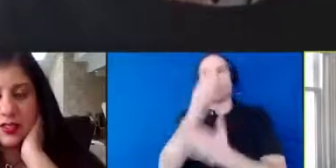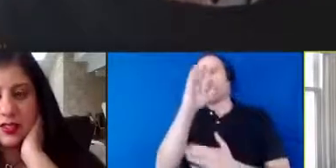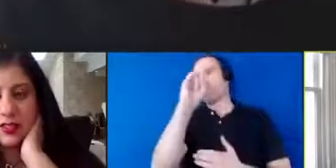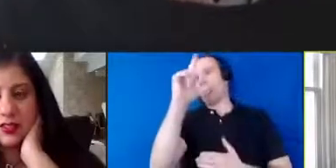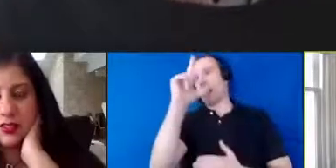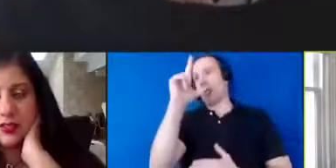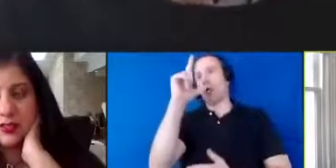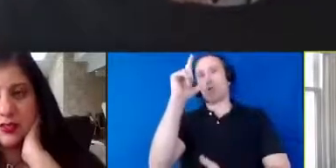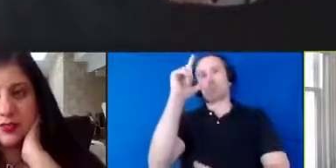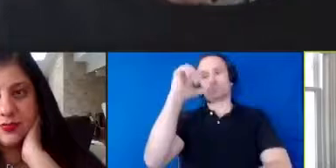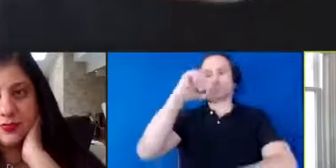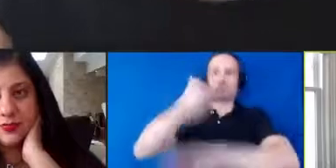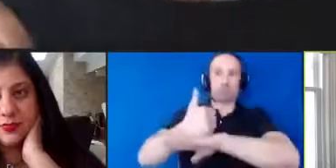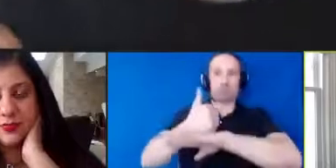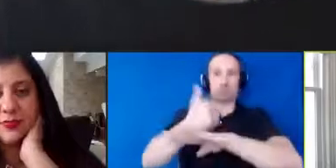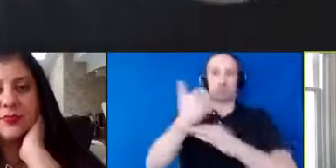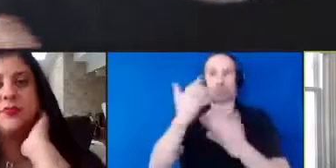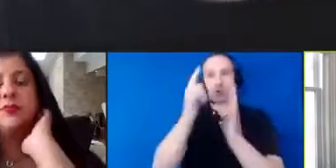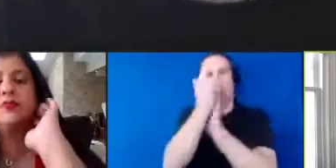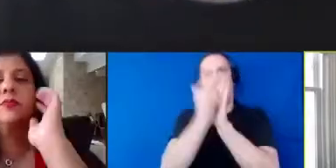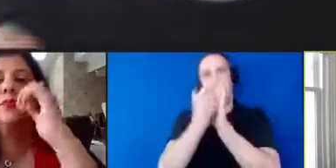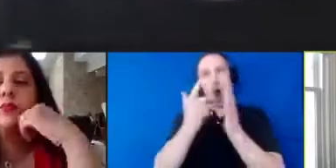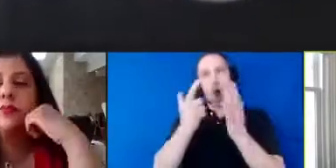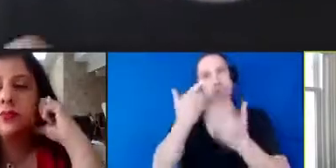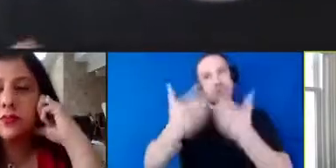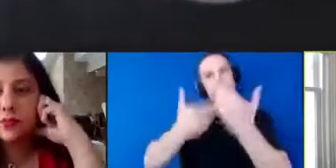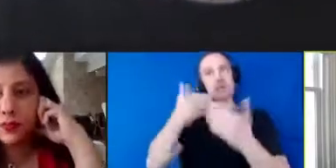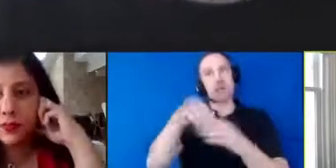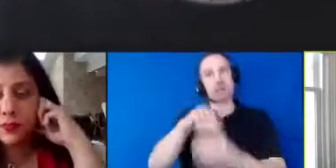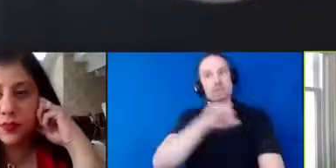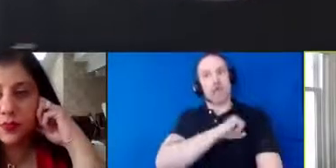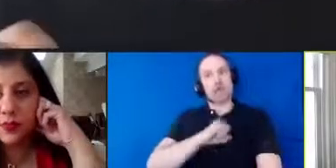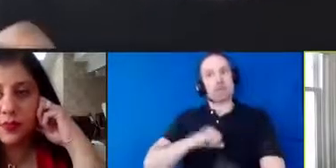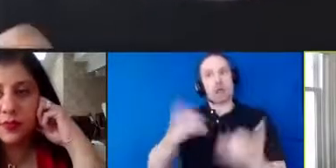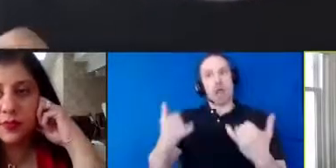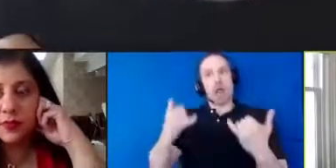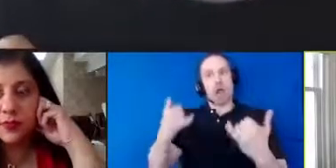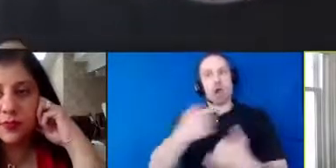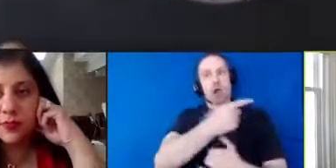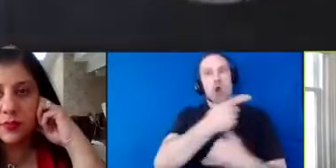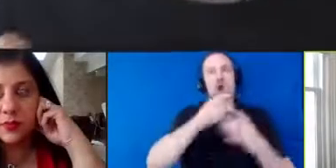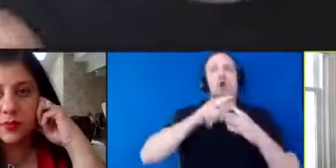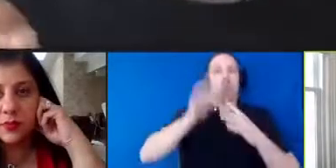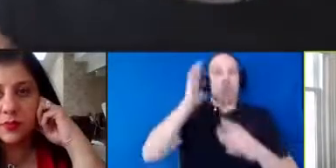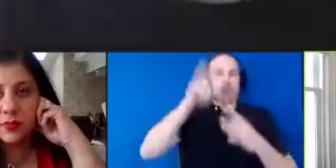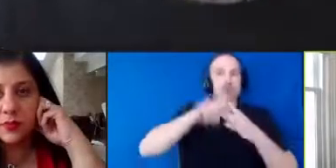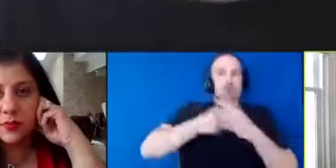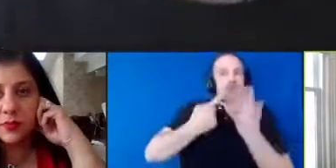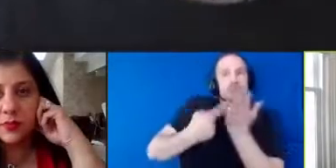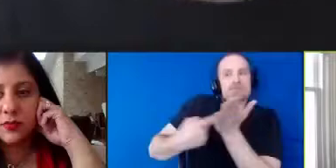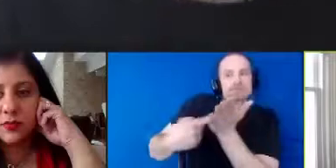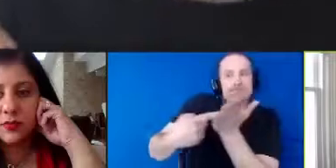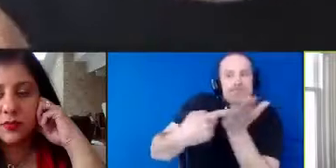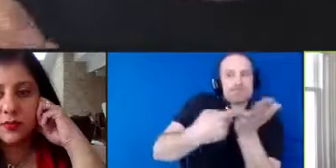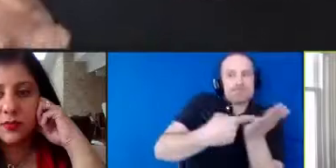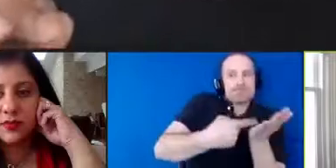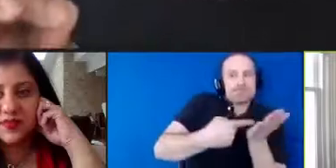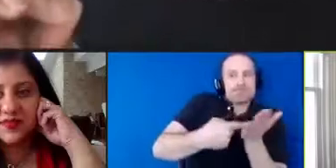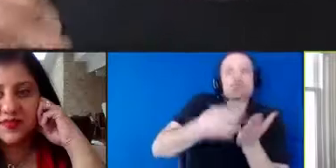the bill. This bill in the Senate, it's unclear the day they're going to start considering it, but it'll happen sometime, we think, in the next week or